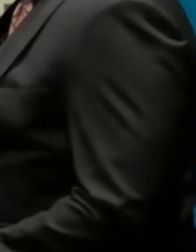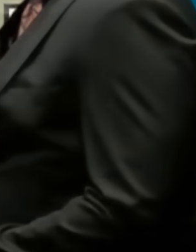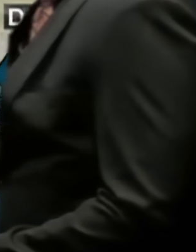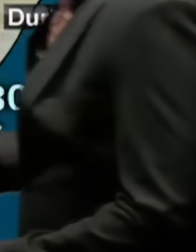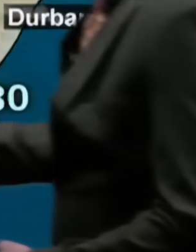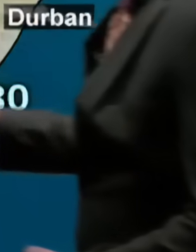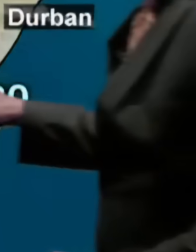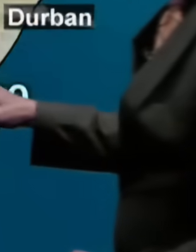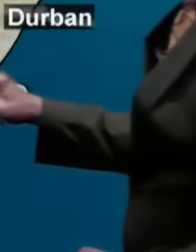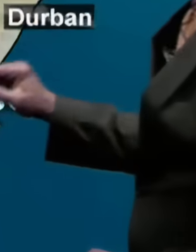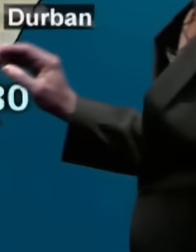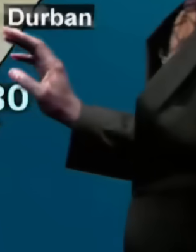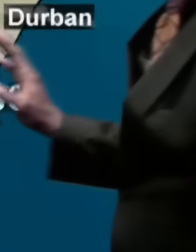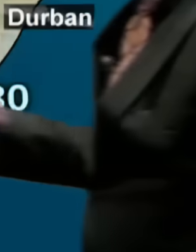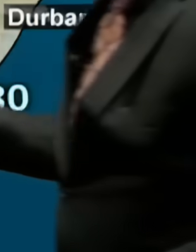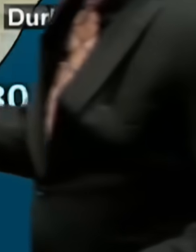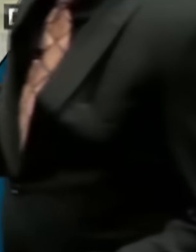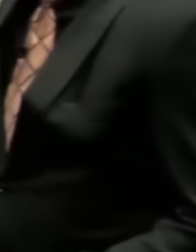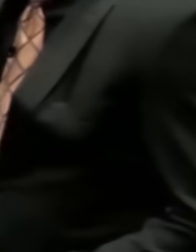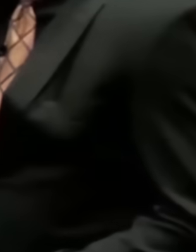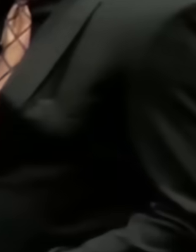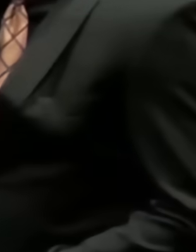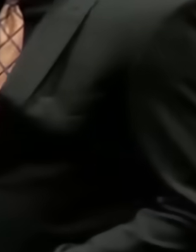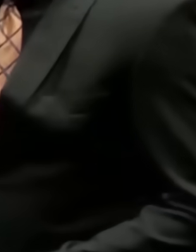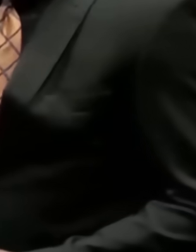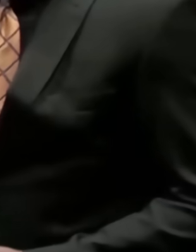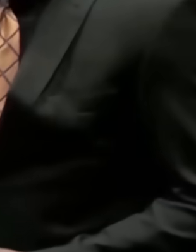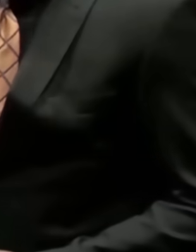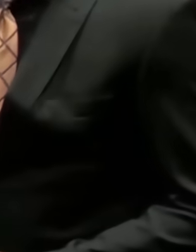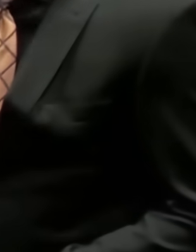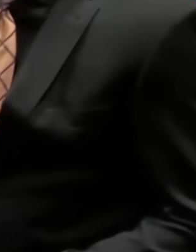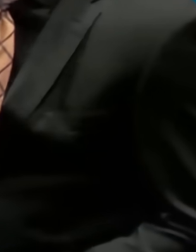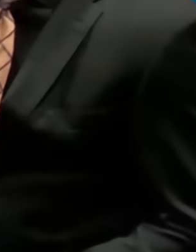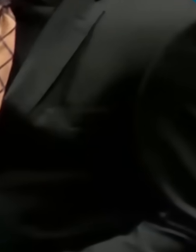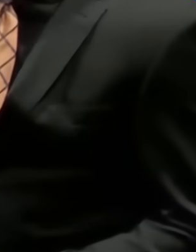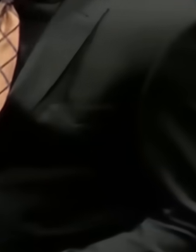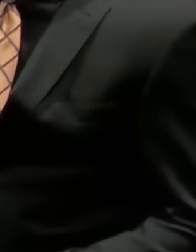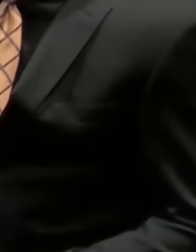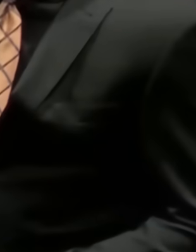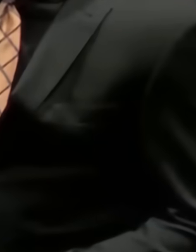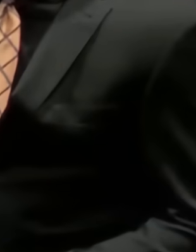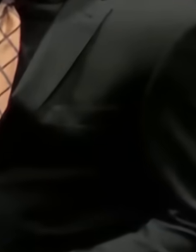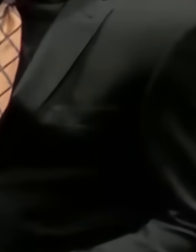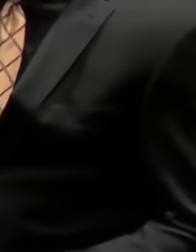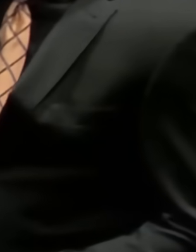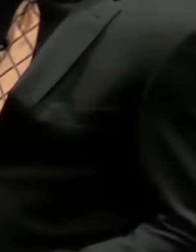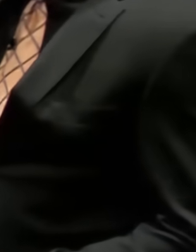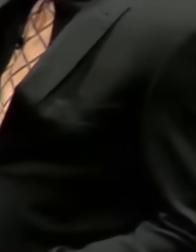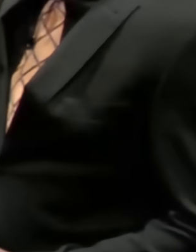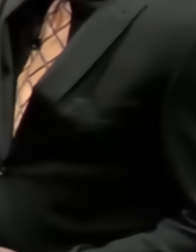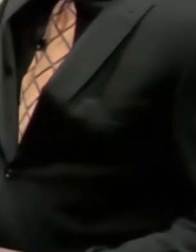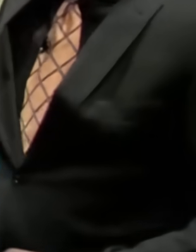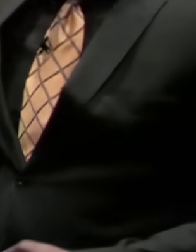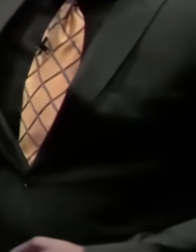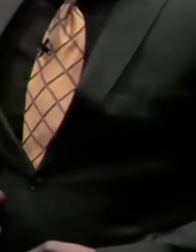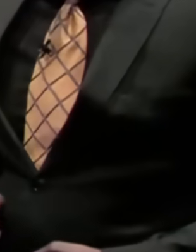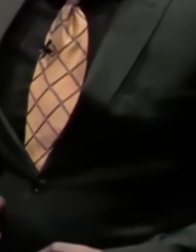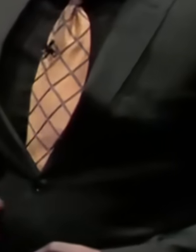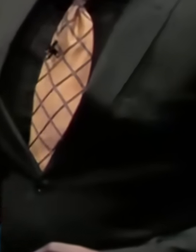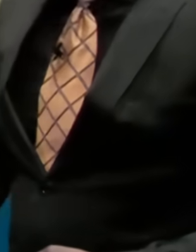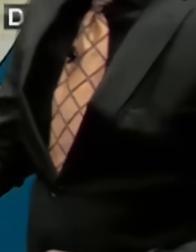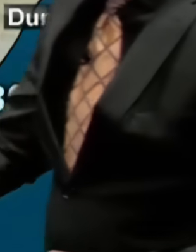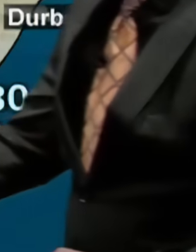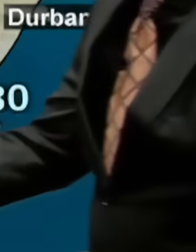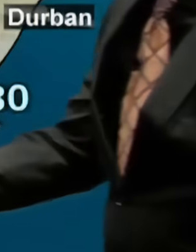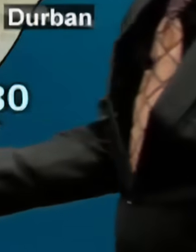re hula ka qabe kgaonyolo jalo tla fihla hona ka thekong boholo ba Freestata ke le ka kretsana ha ya Lesotho sente ke salwa hona ka Apintono tla jwala ka mafikeng e tla be fela